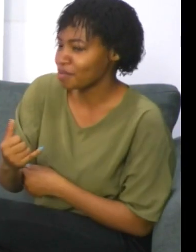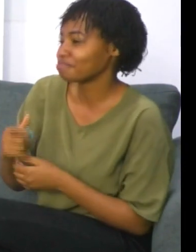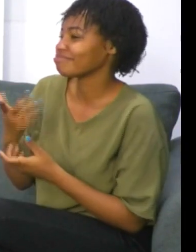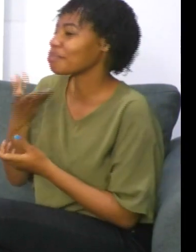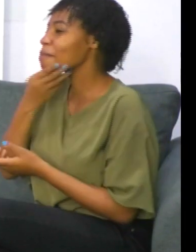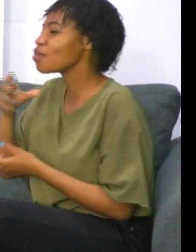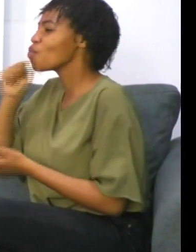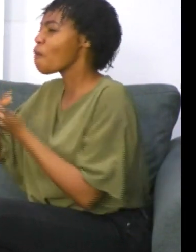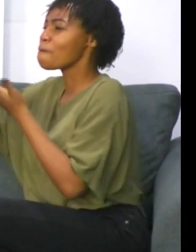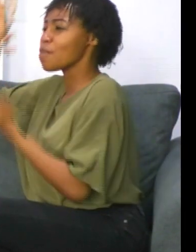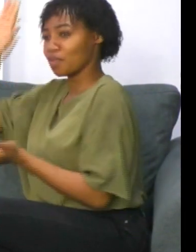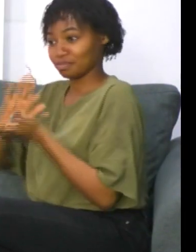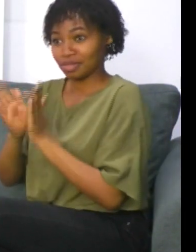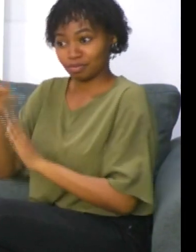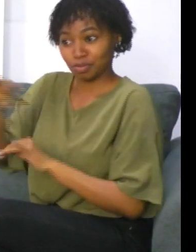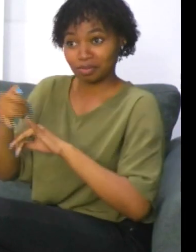if a young woman